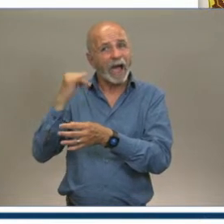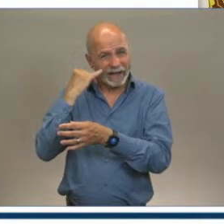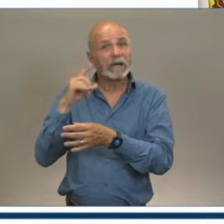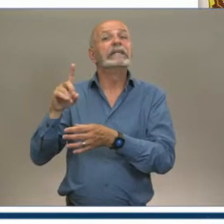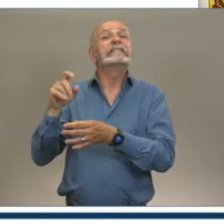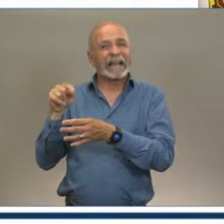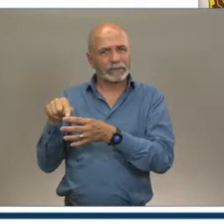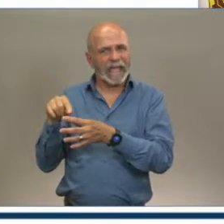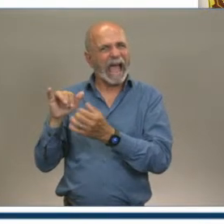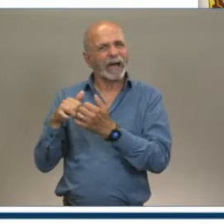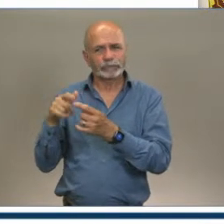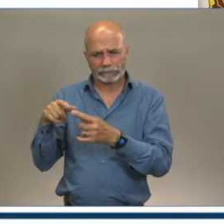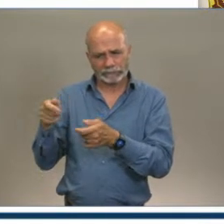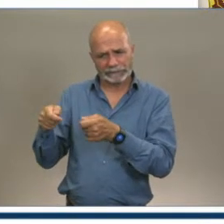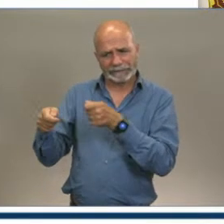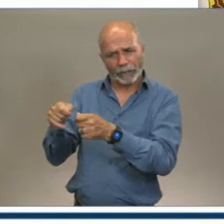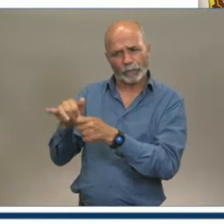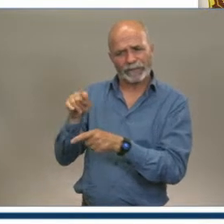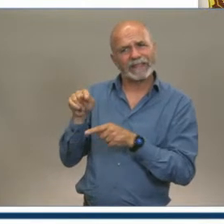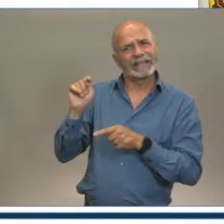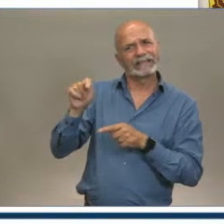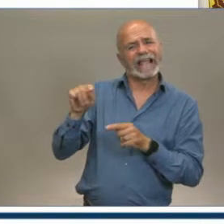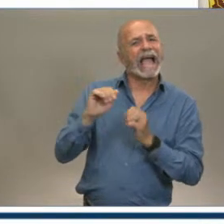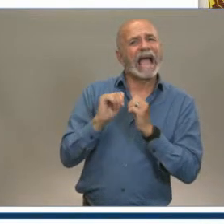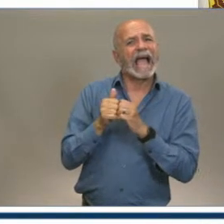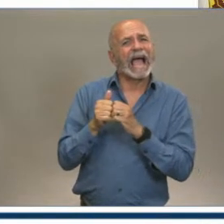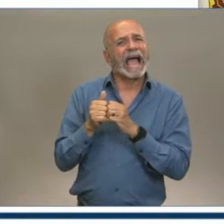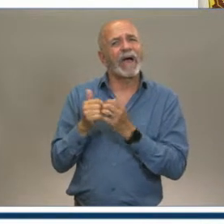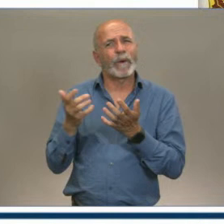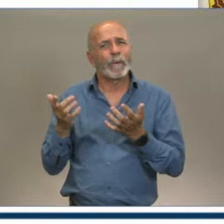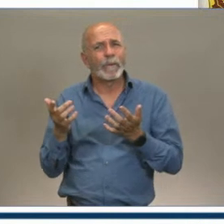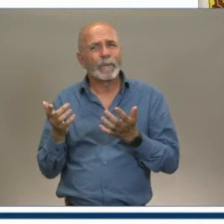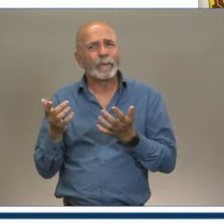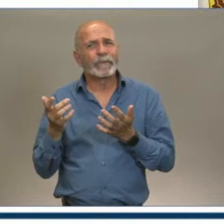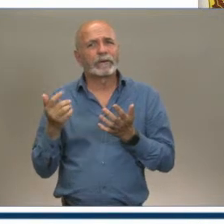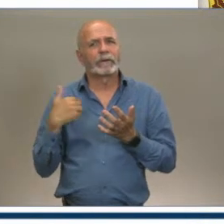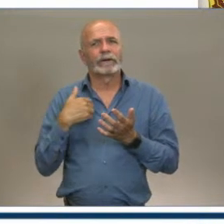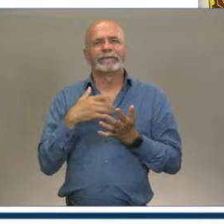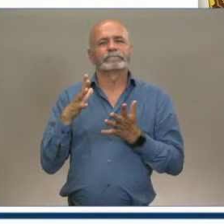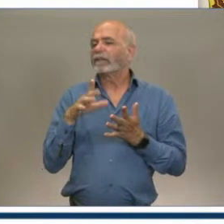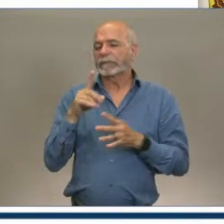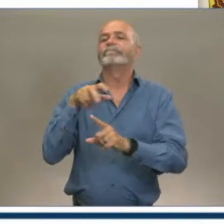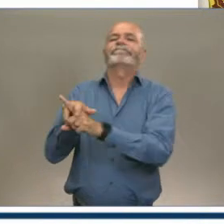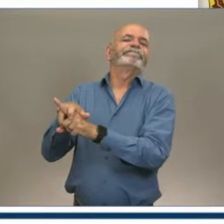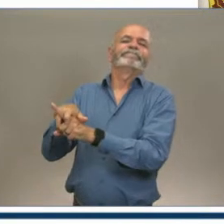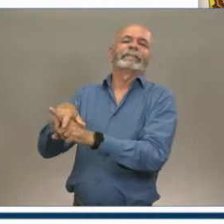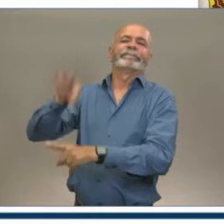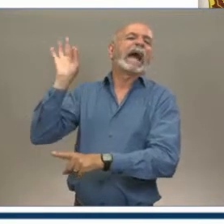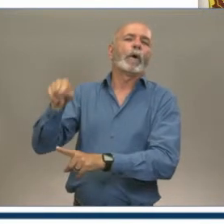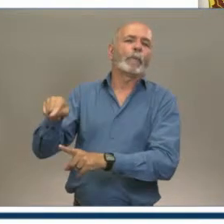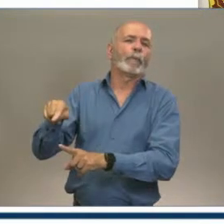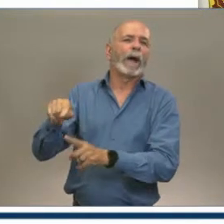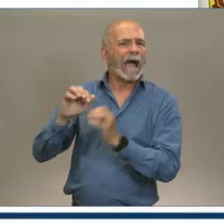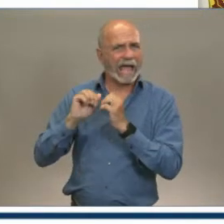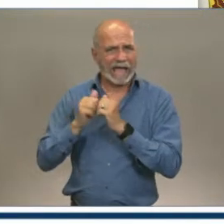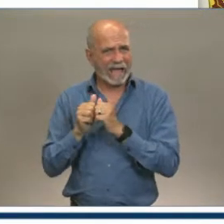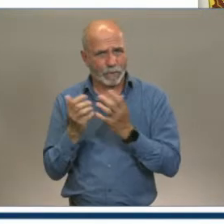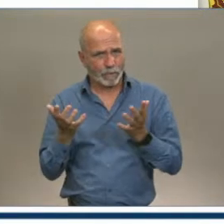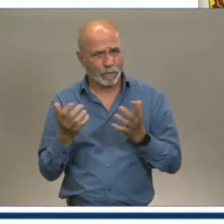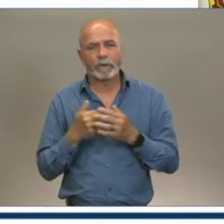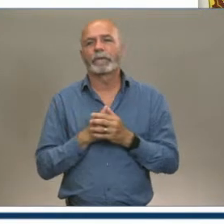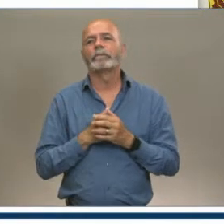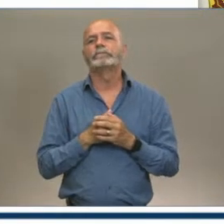Dr. Strang? I'm wondering how soon we can identify which cases are, in fact, the Delta variant as they come